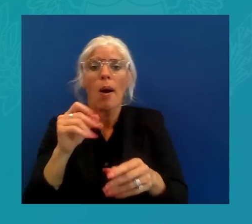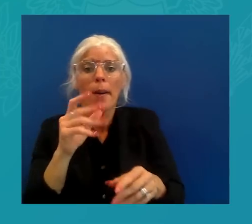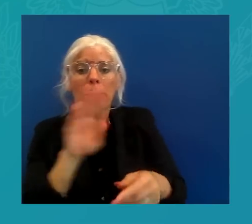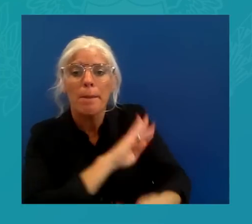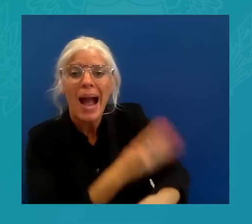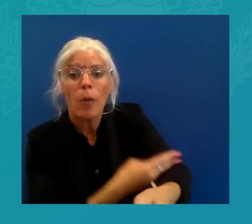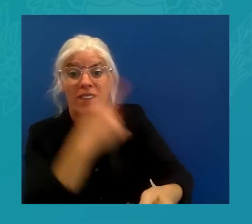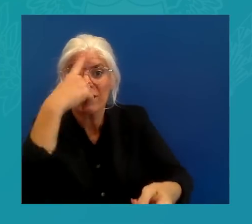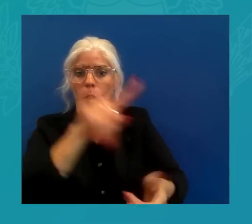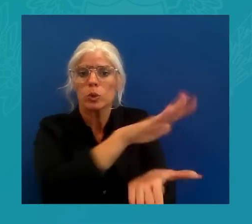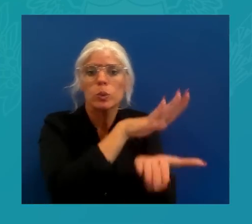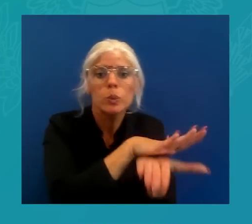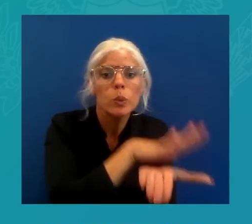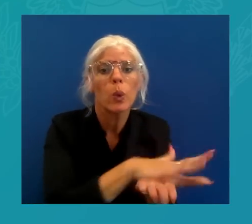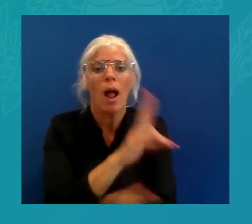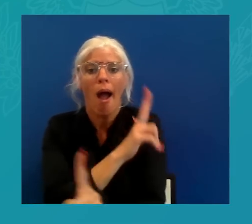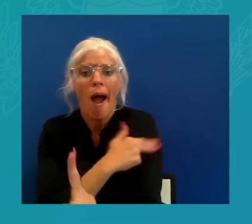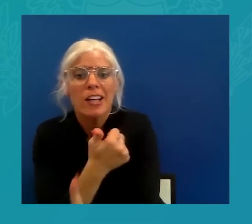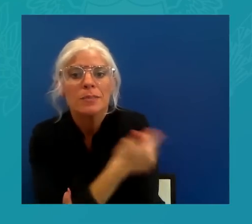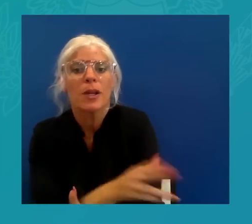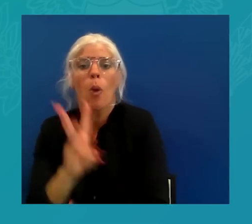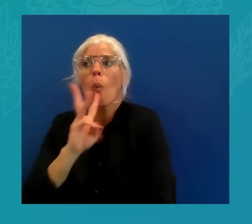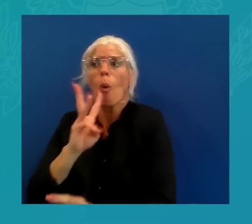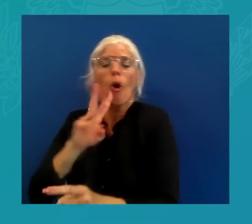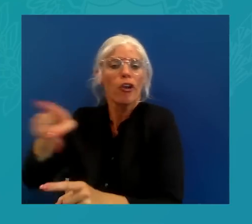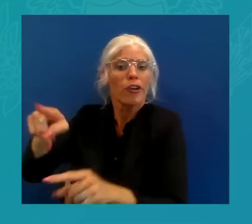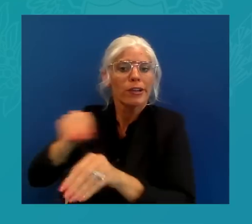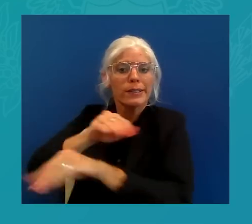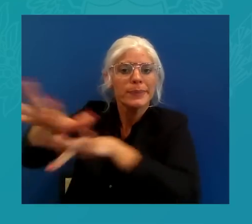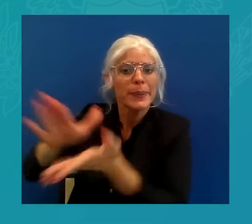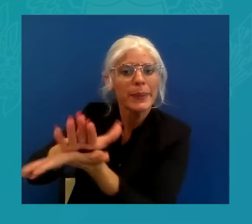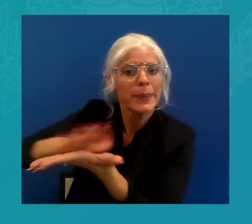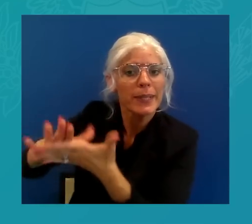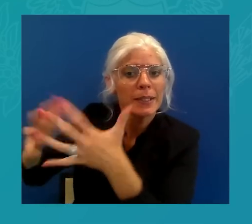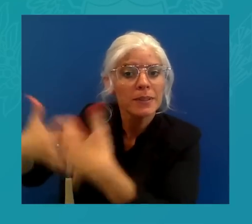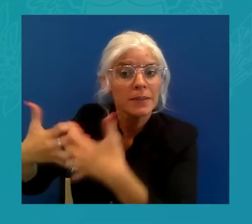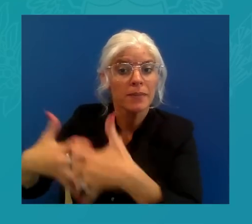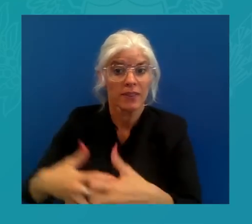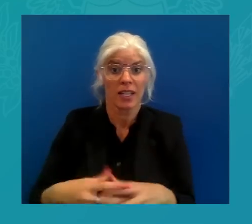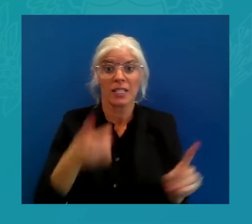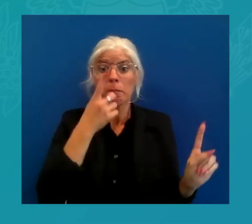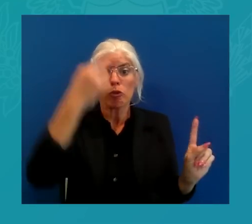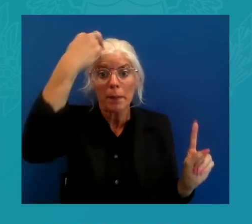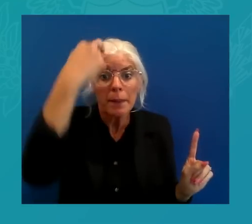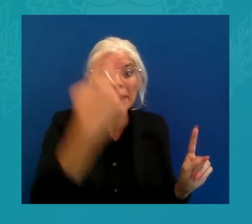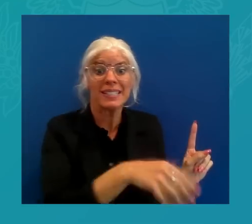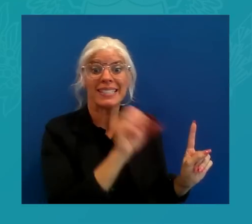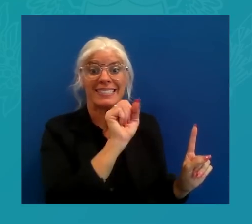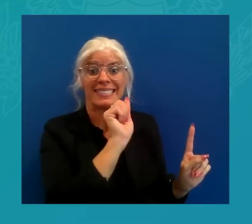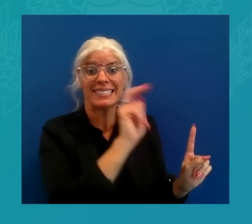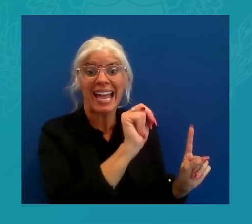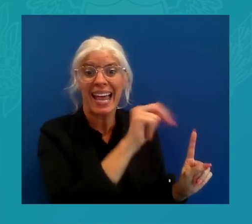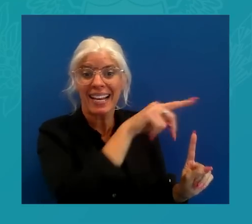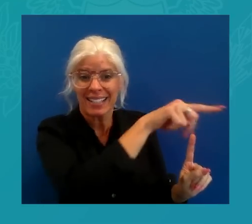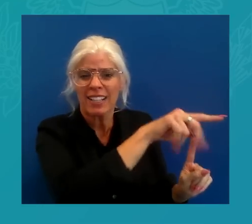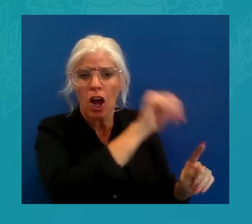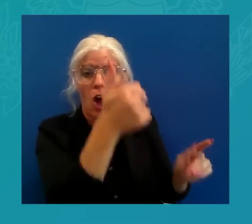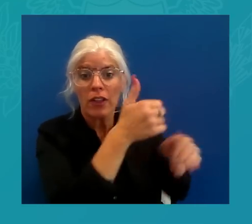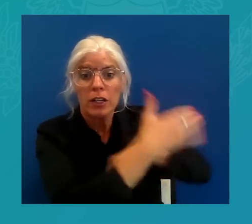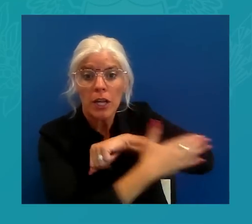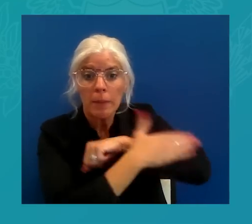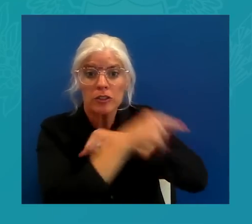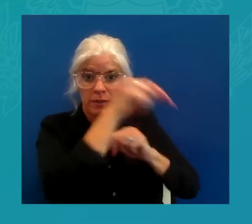develop commercial geothermal power projects. Antigua and Barbuda to train a clean energy